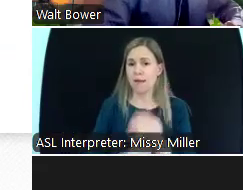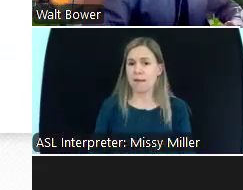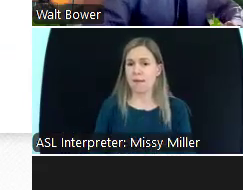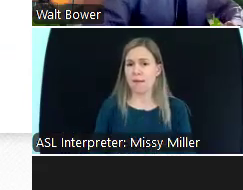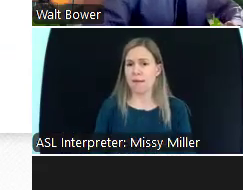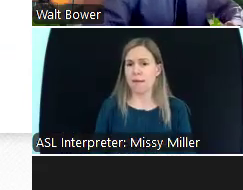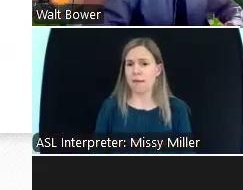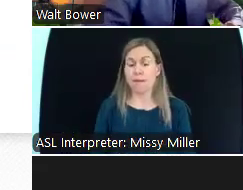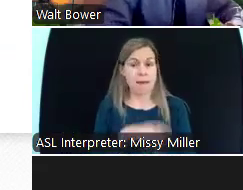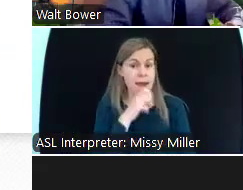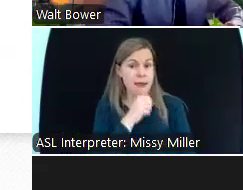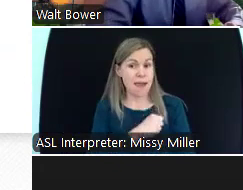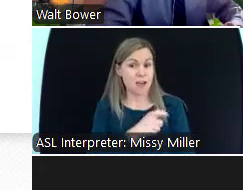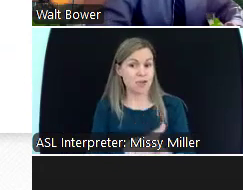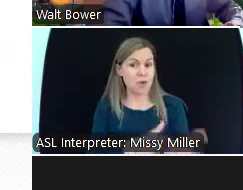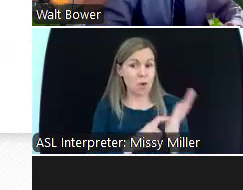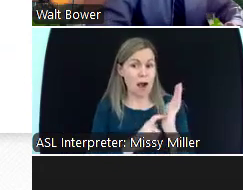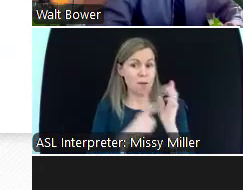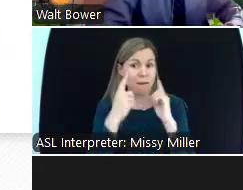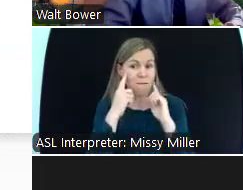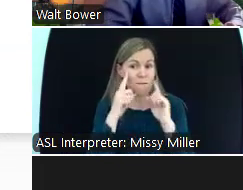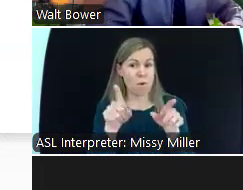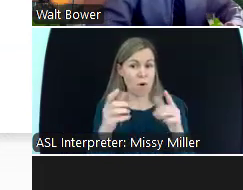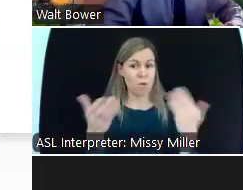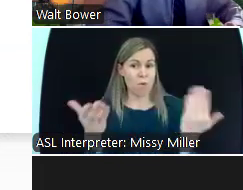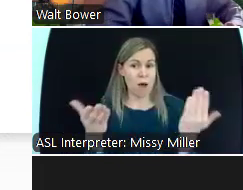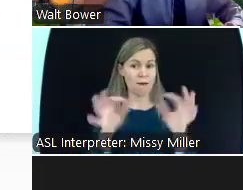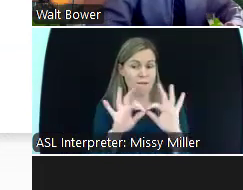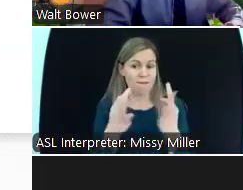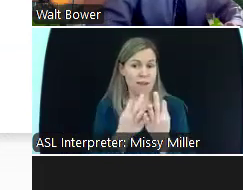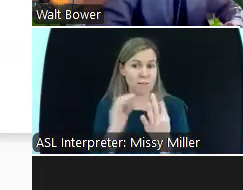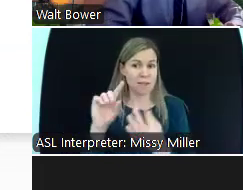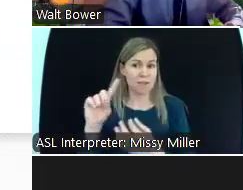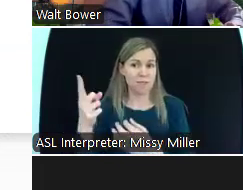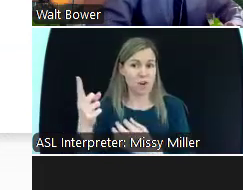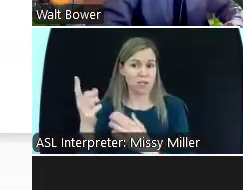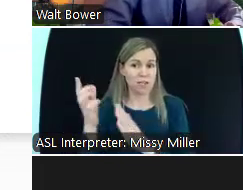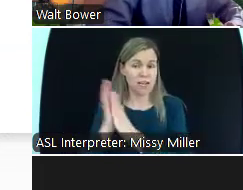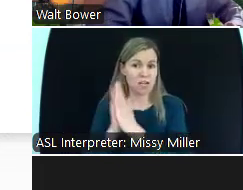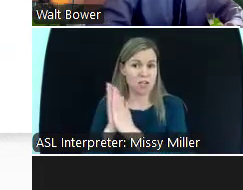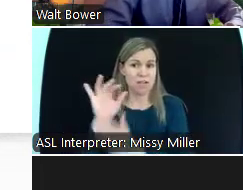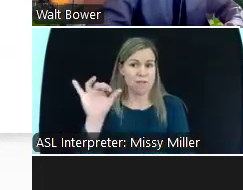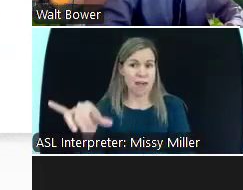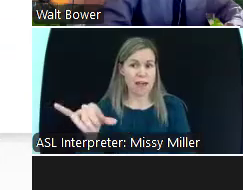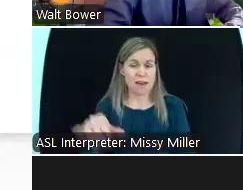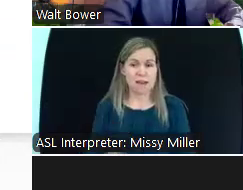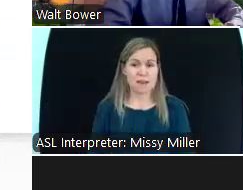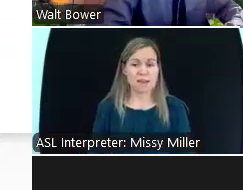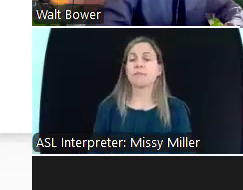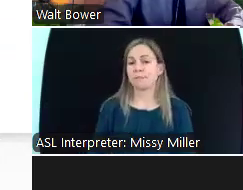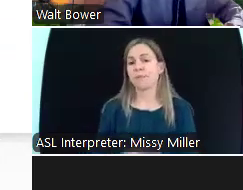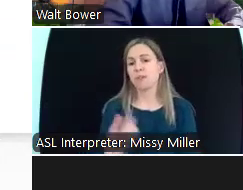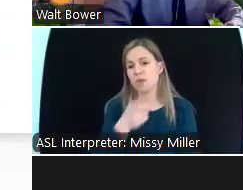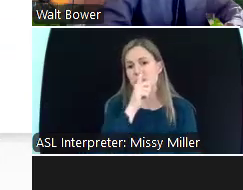An age requirement for the Families First initiative? Yes. Yes. So